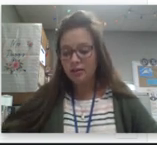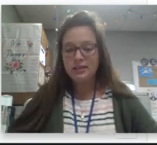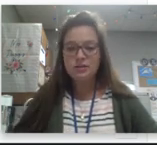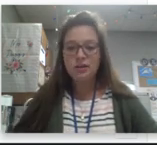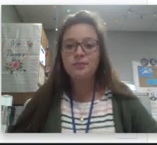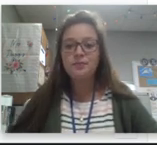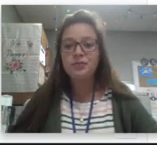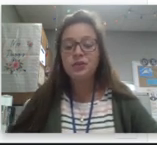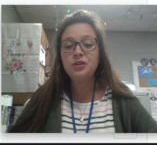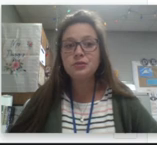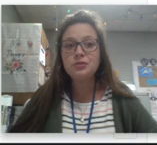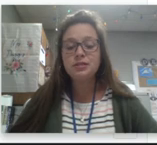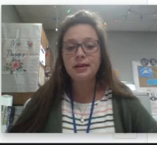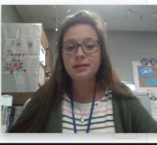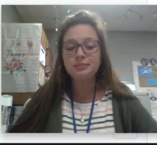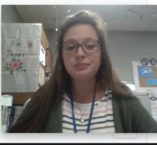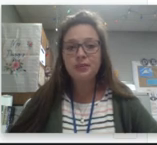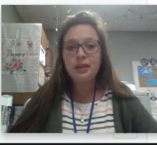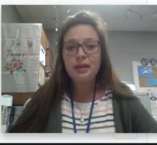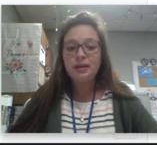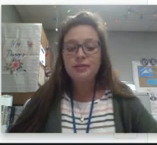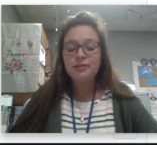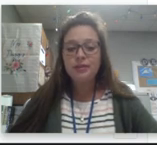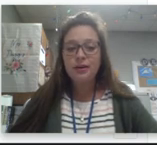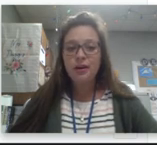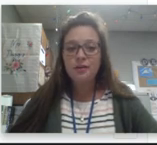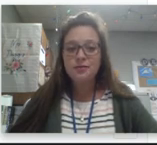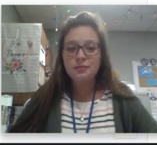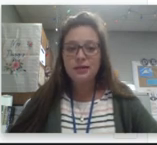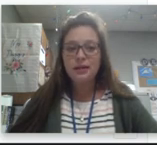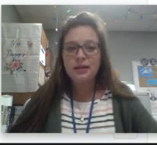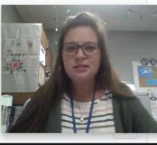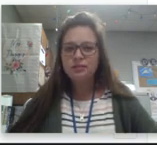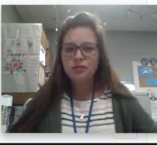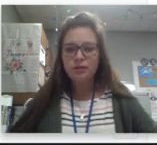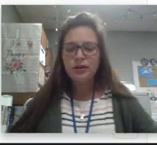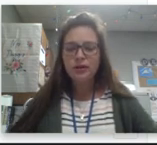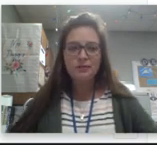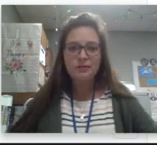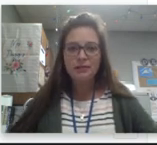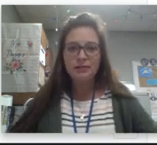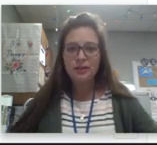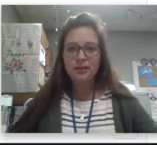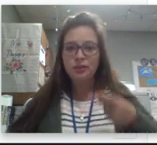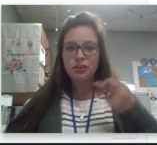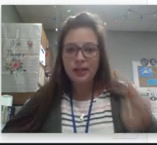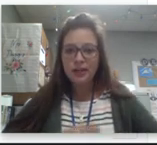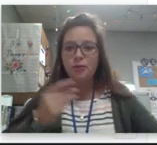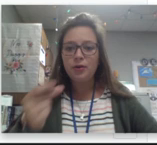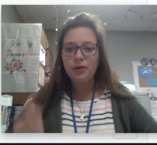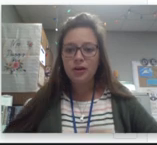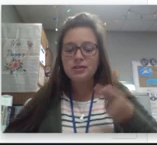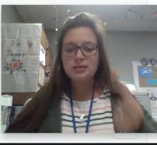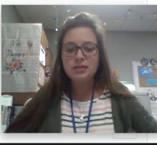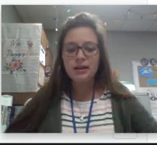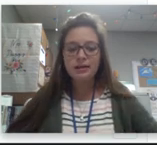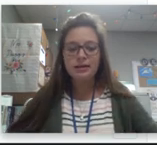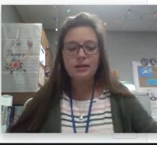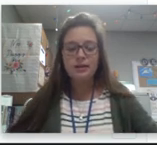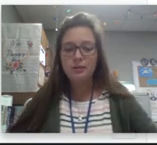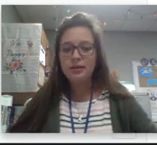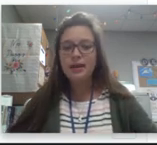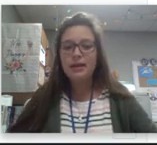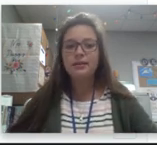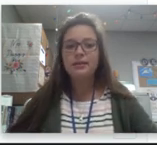last long and is not used very often because we don't have time for that. We're trying to get our point across and sign